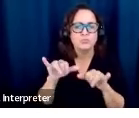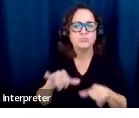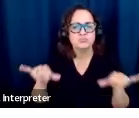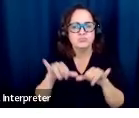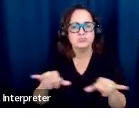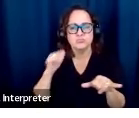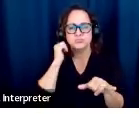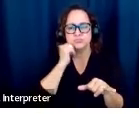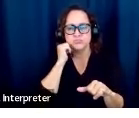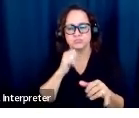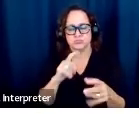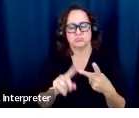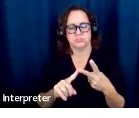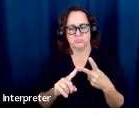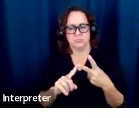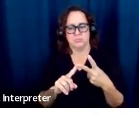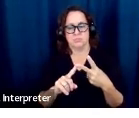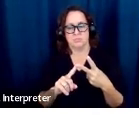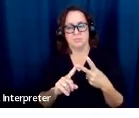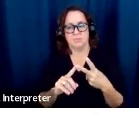thing. But